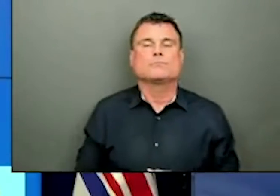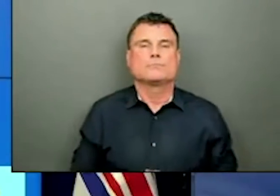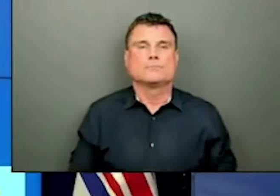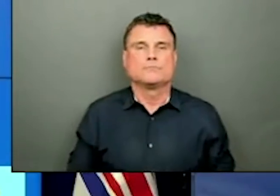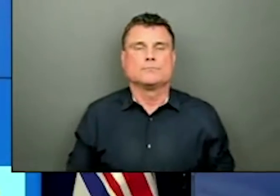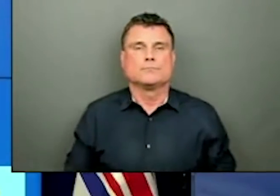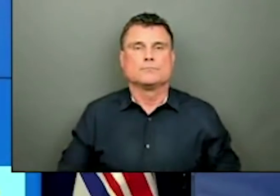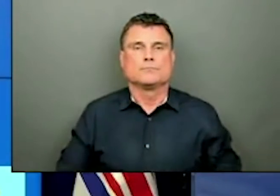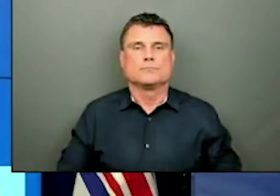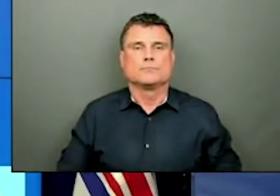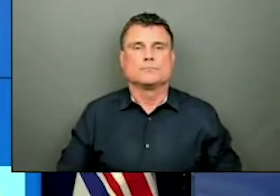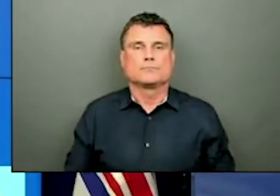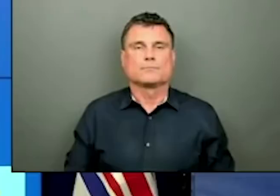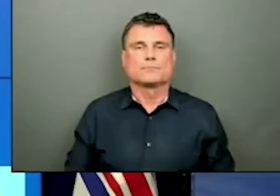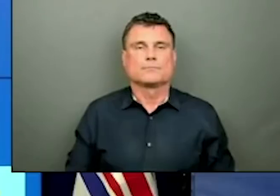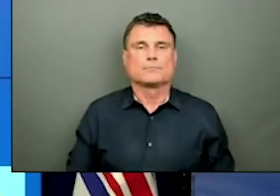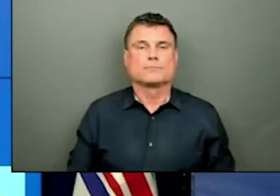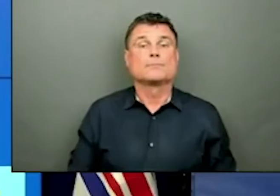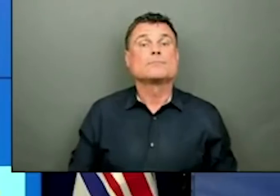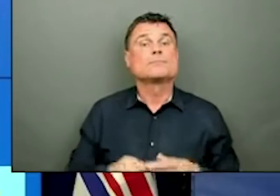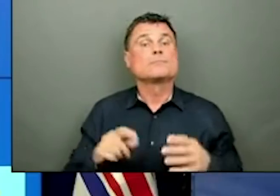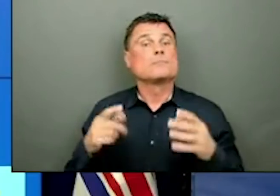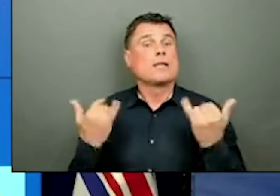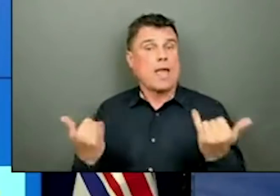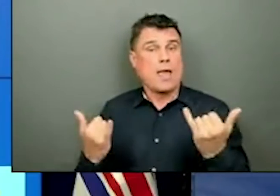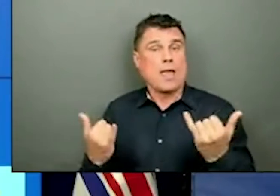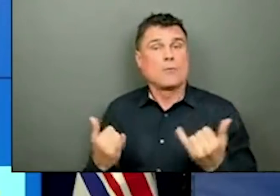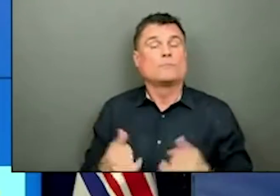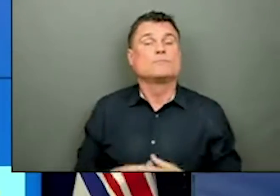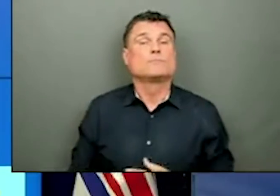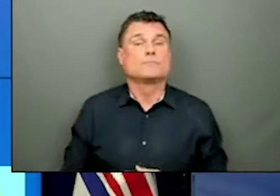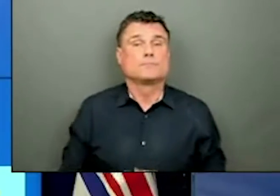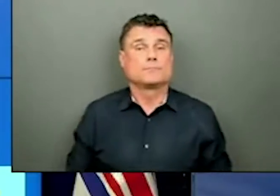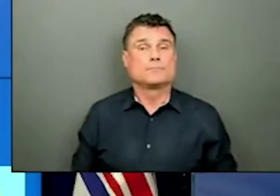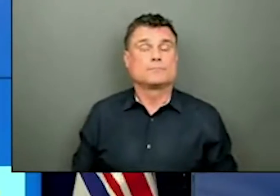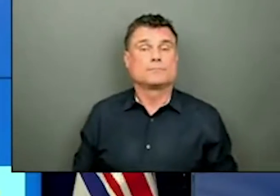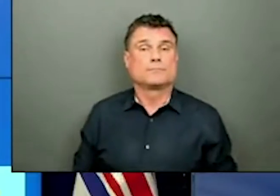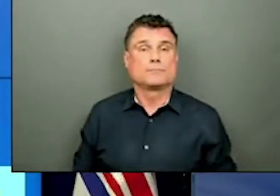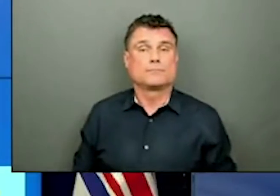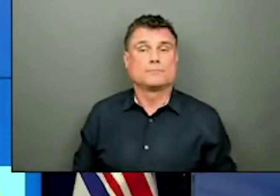call upon you. We will start today with Lisa Eusda from News 1130. Go ahead, Lisa.